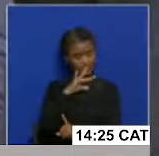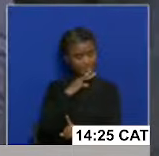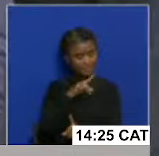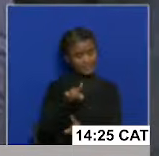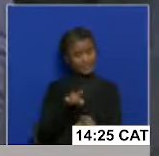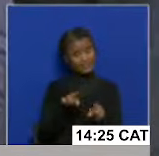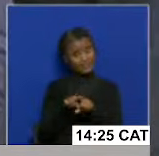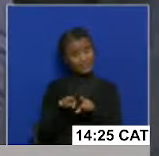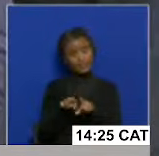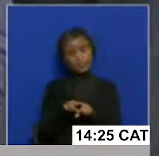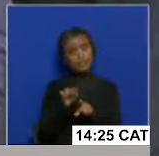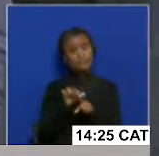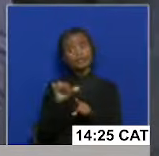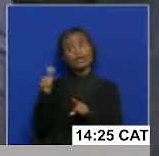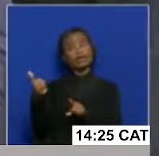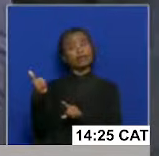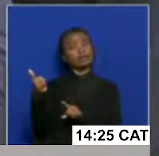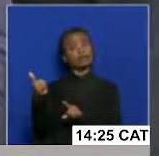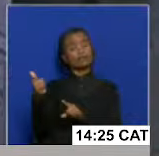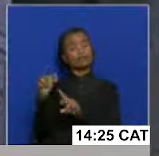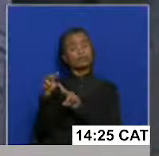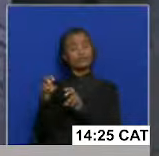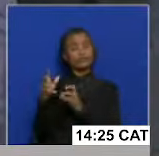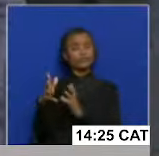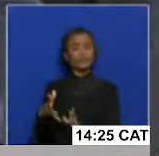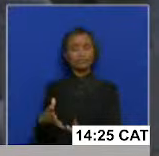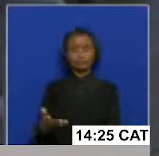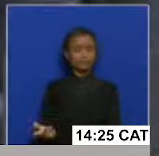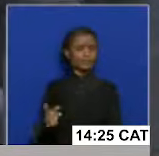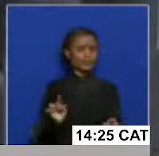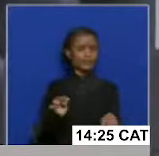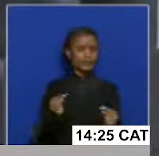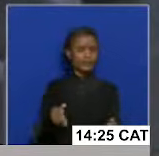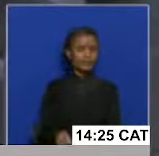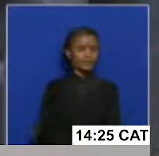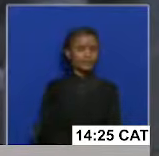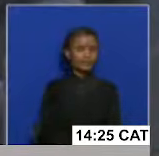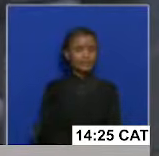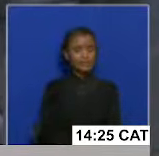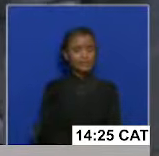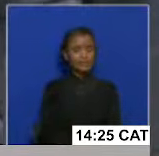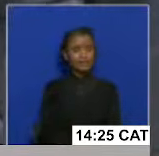officer. Oh, okay. And what do